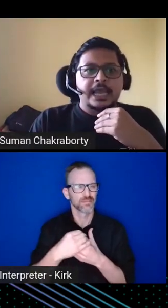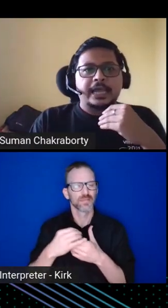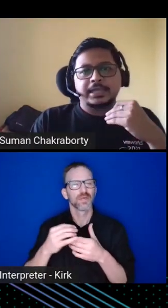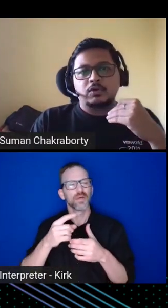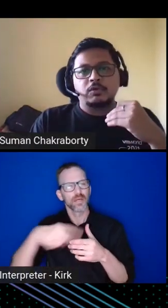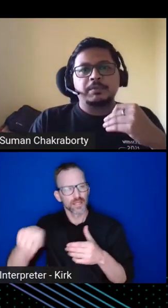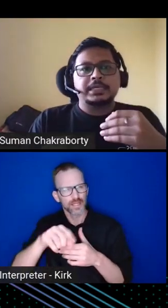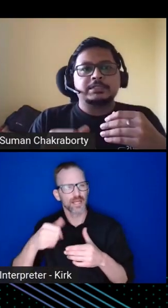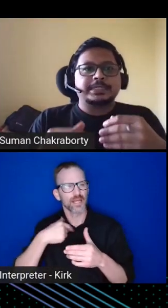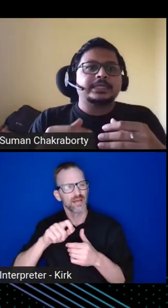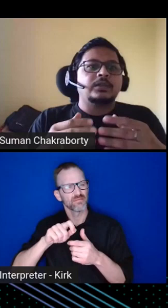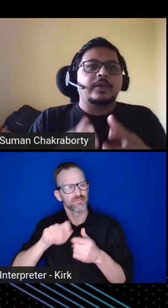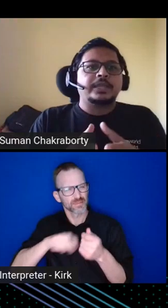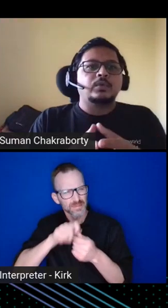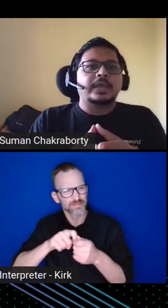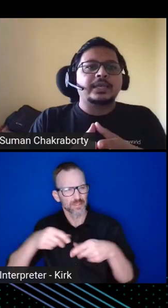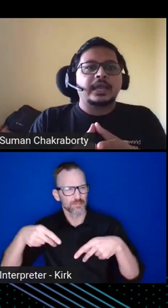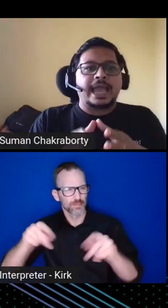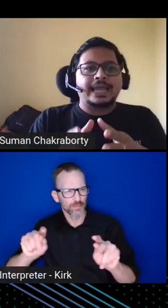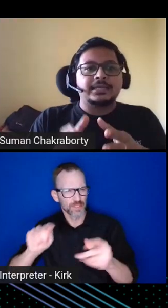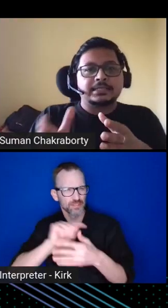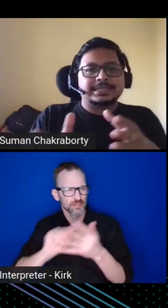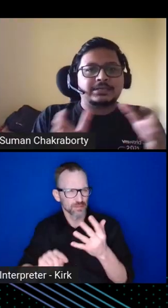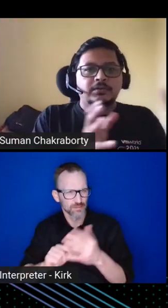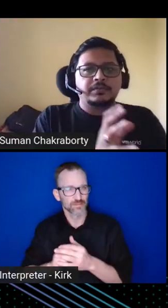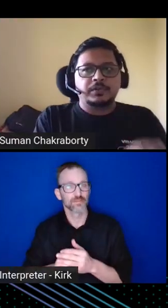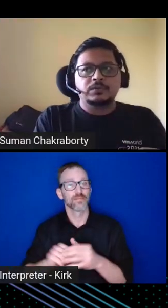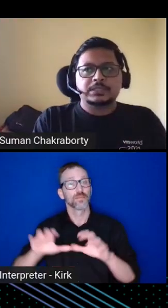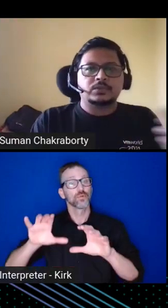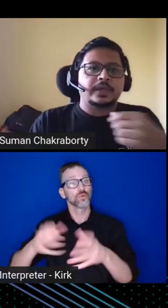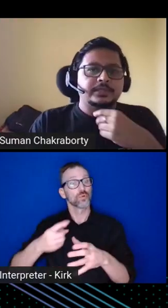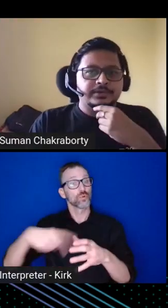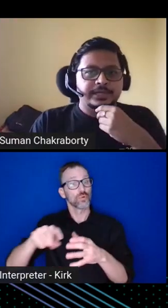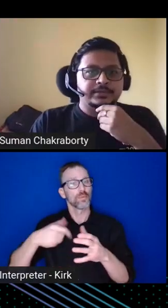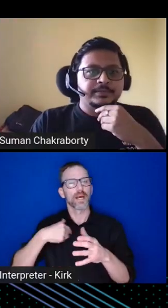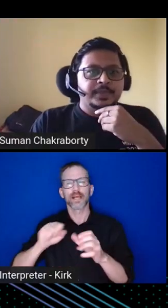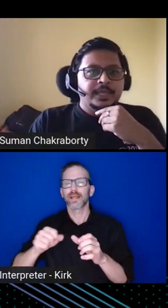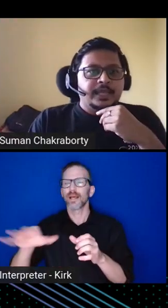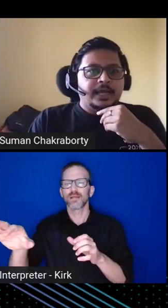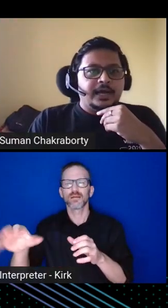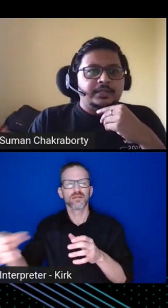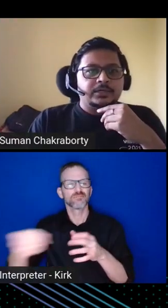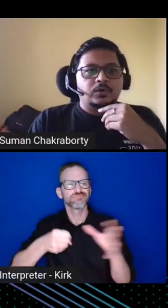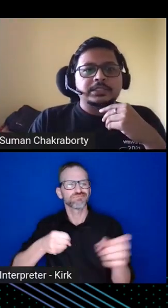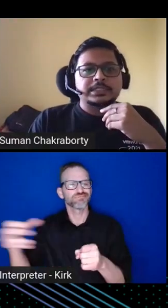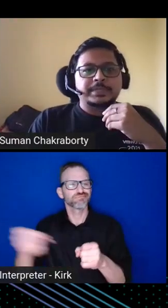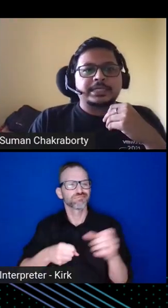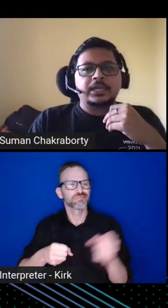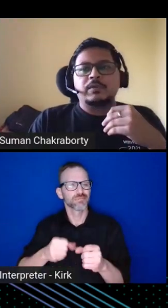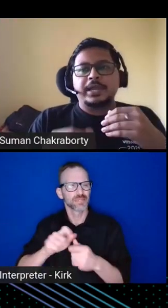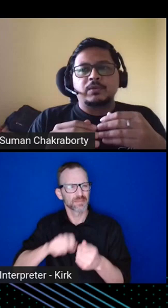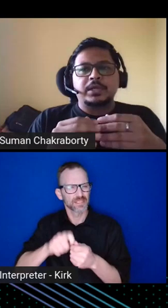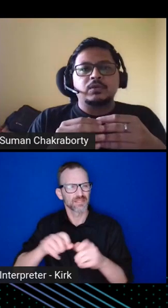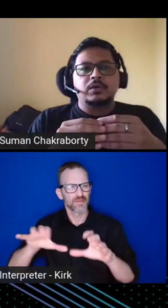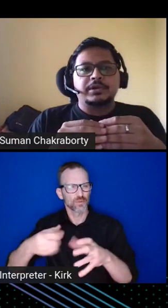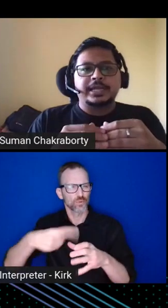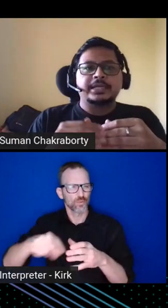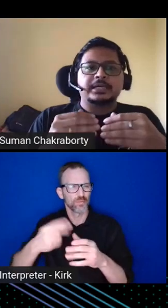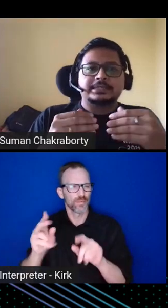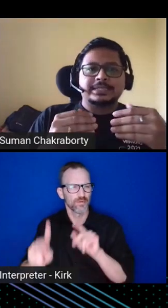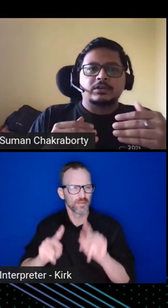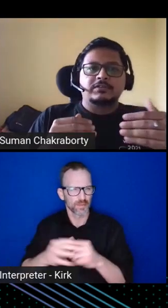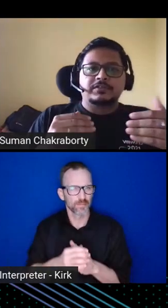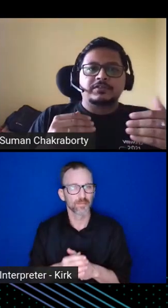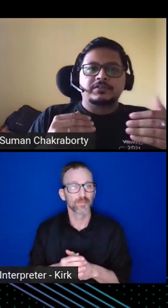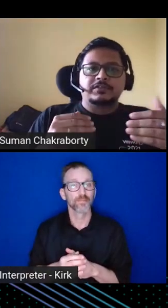permissions. And the group is basically where you can add a set of users together here. The roles is basically where you want to create